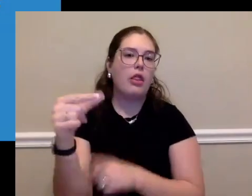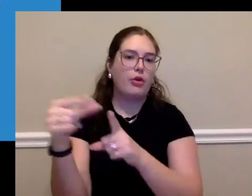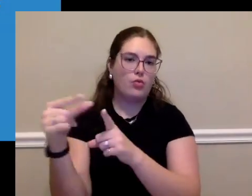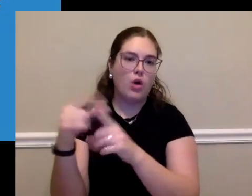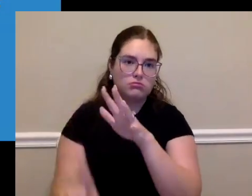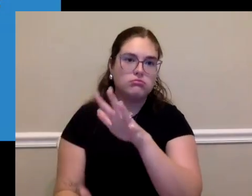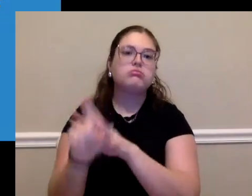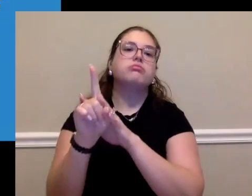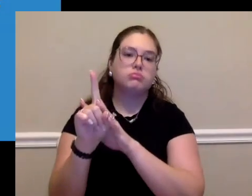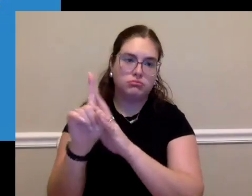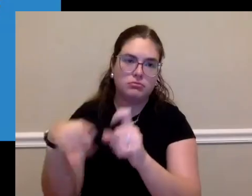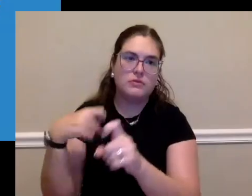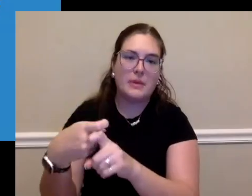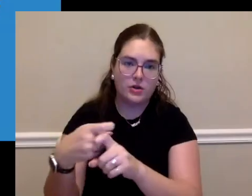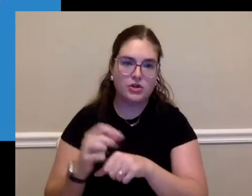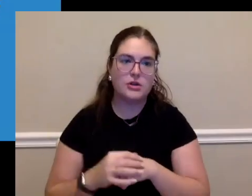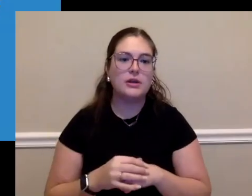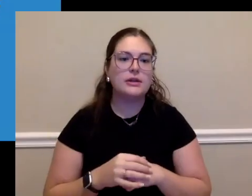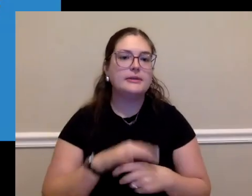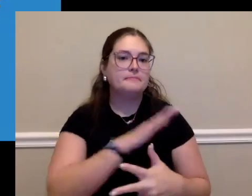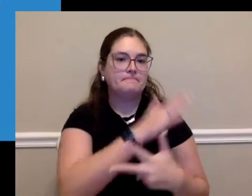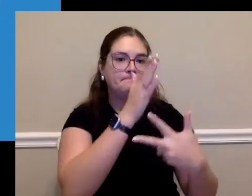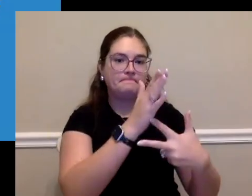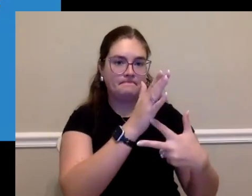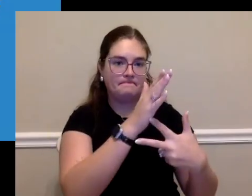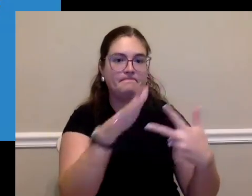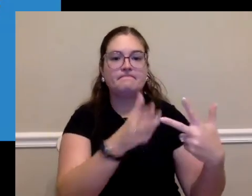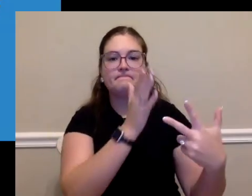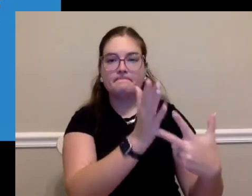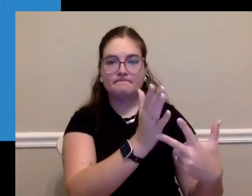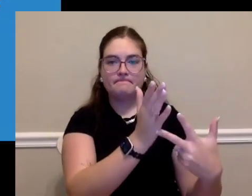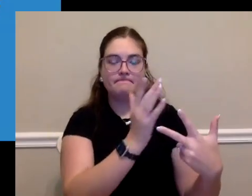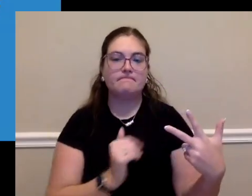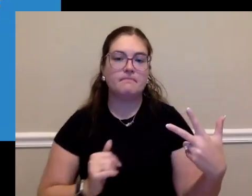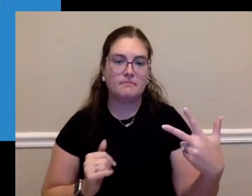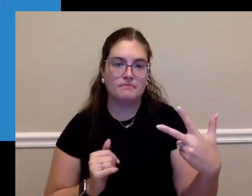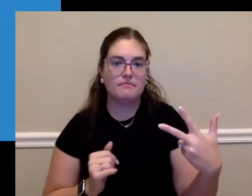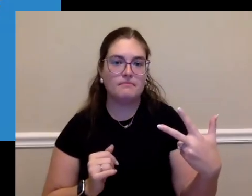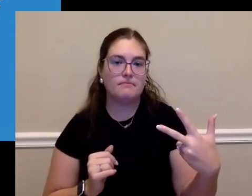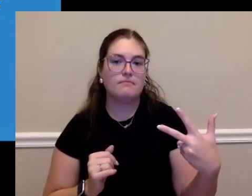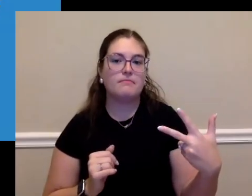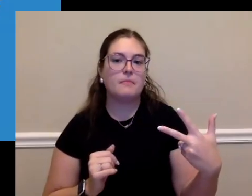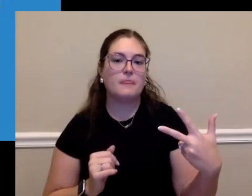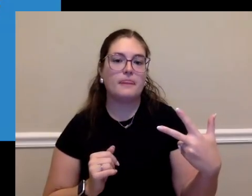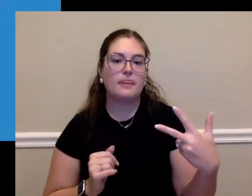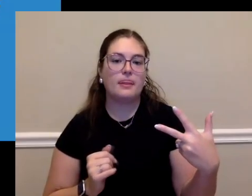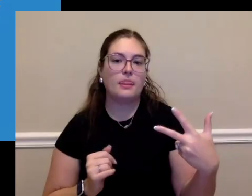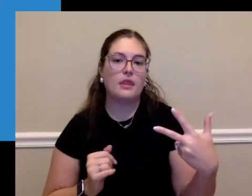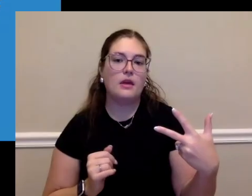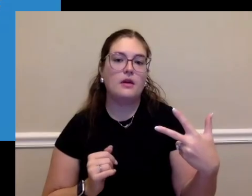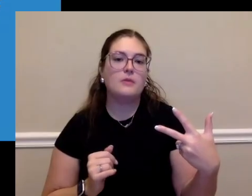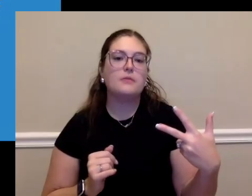Spanish. To whom do these terms apply? Have you heard and do you use they, them as a third person